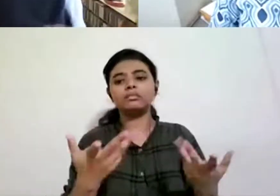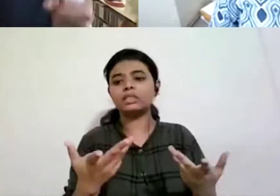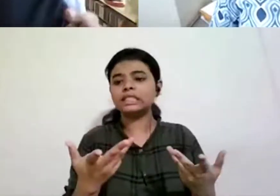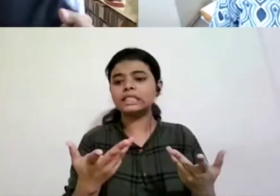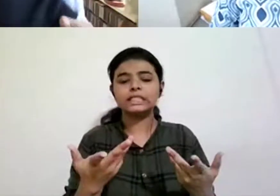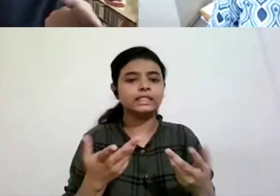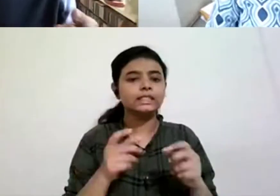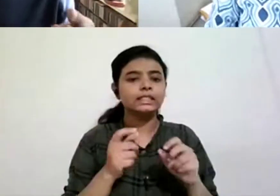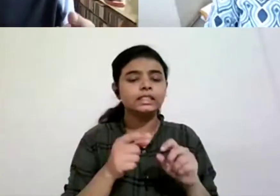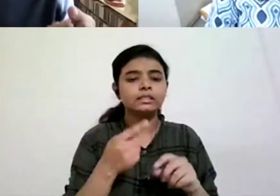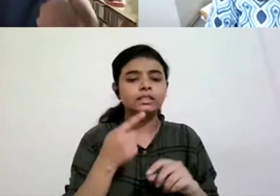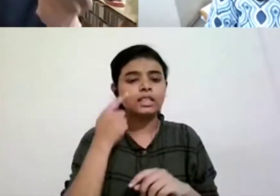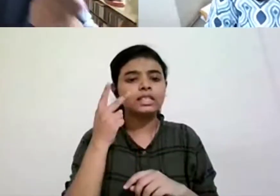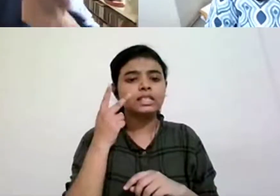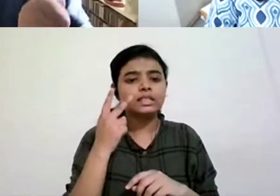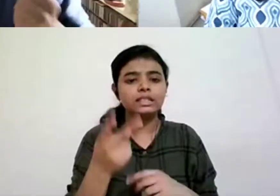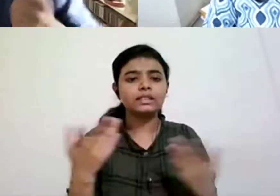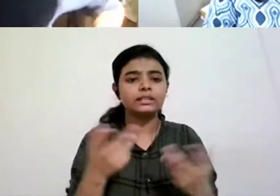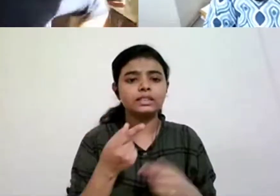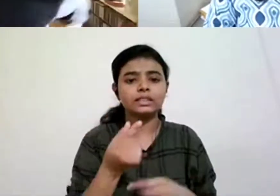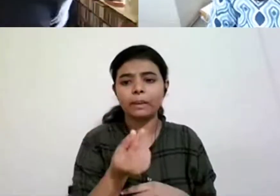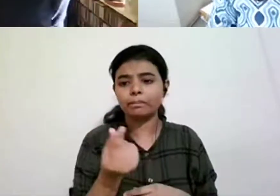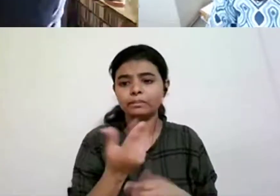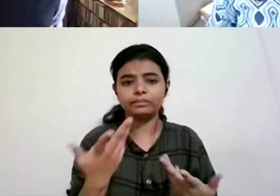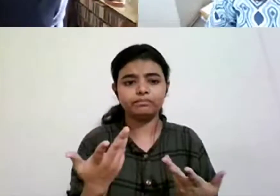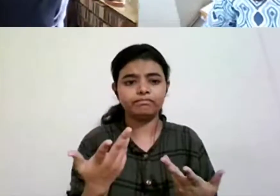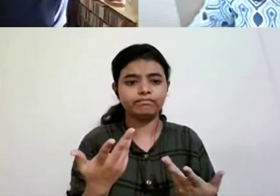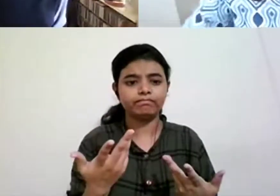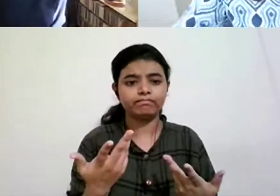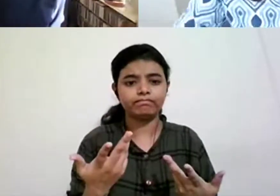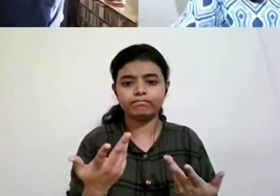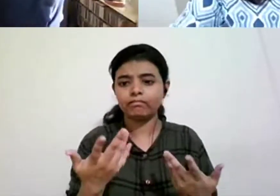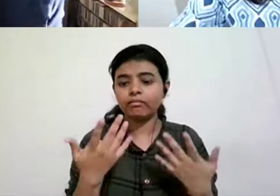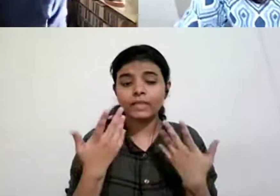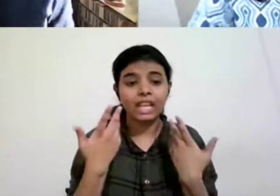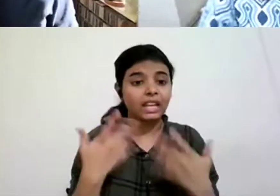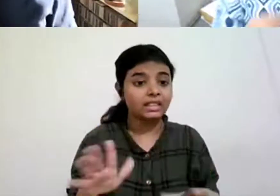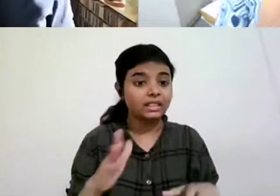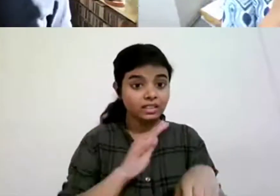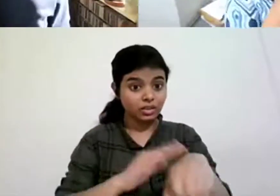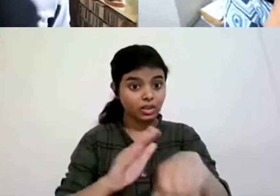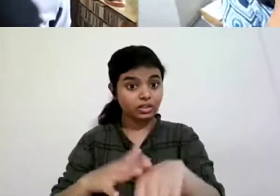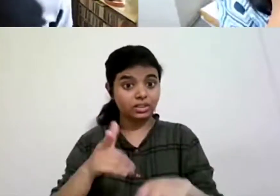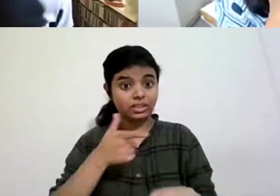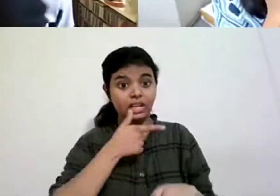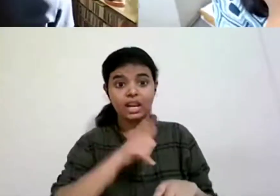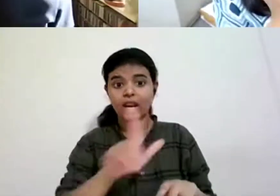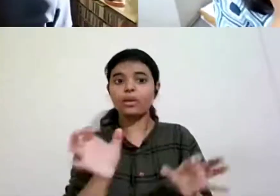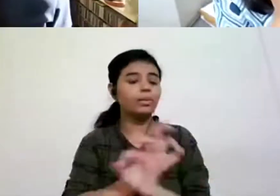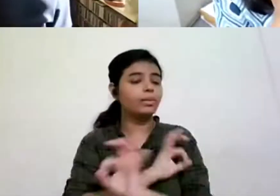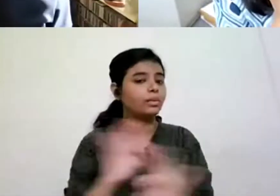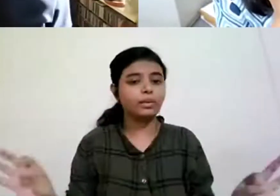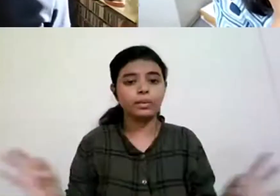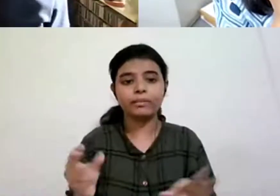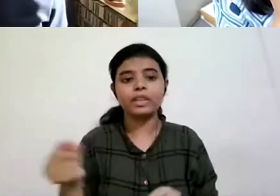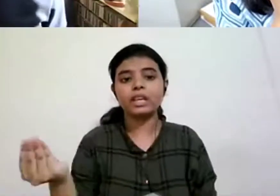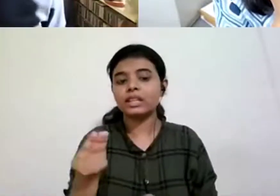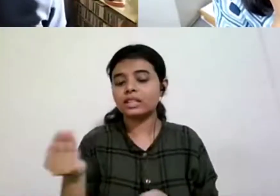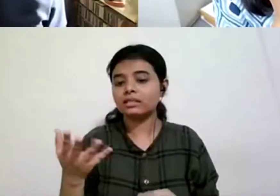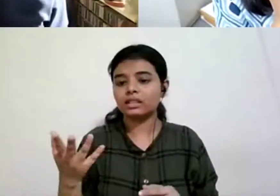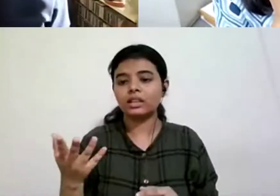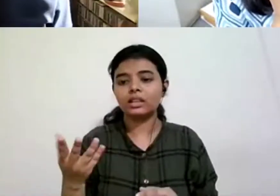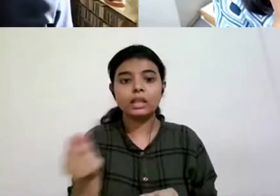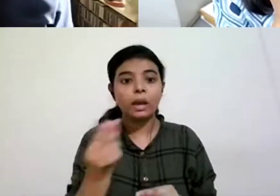somehow. And in museums, especially, usually you are not allowed to touch anything. So hands-on stations are